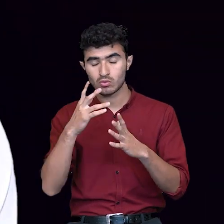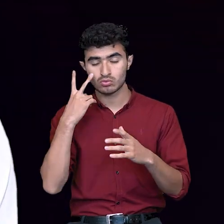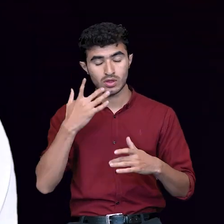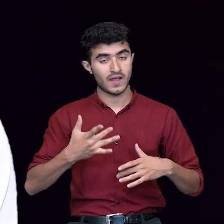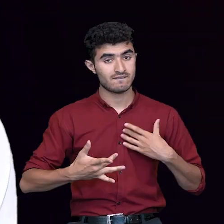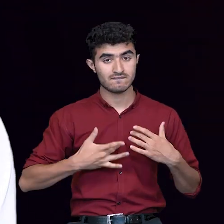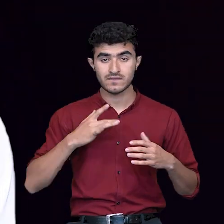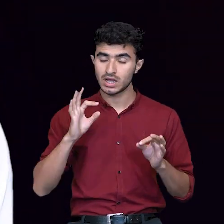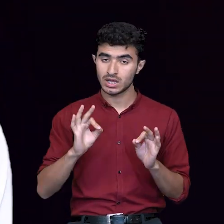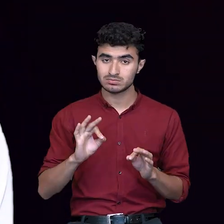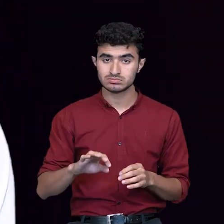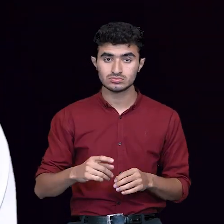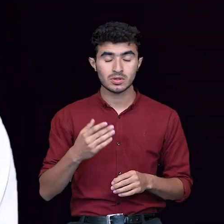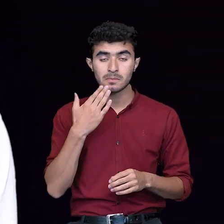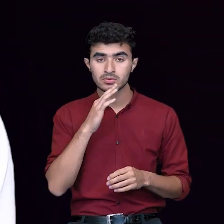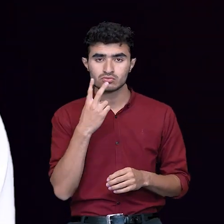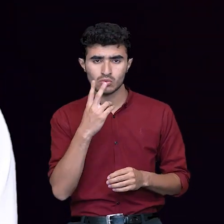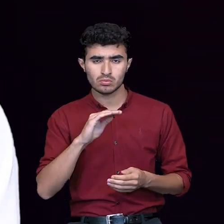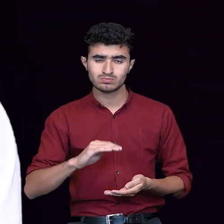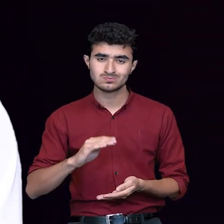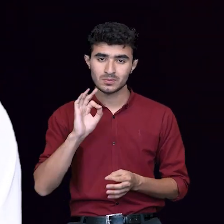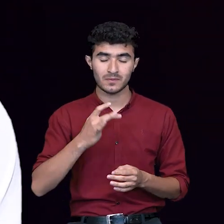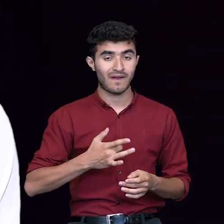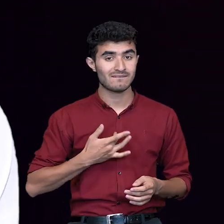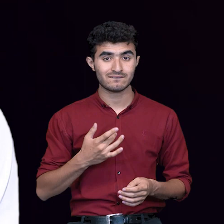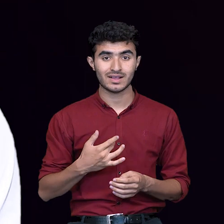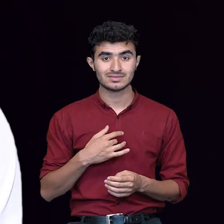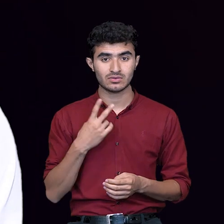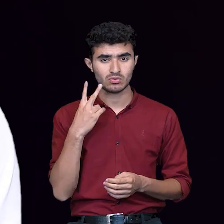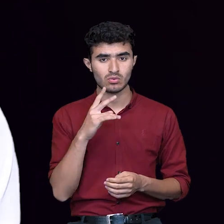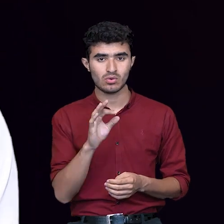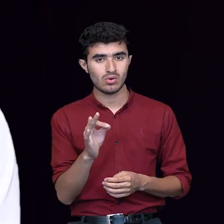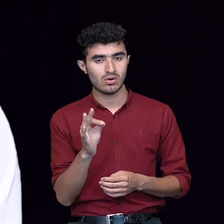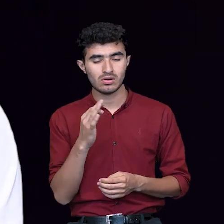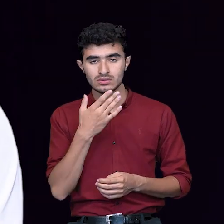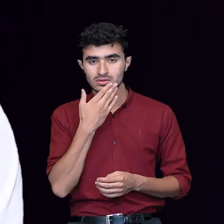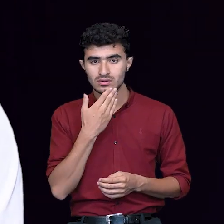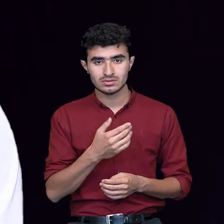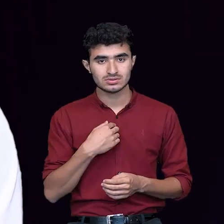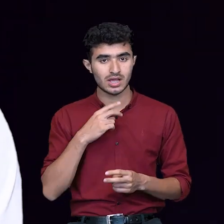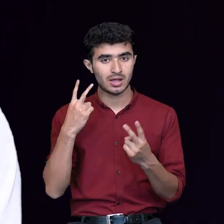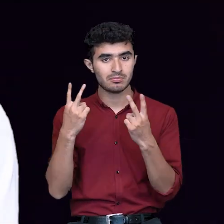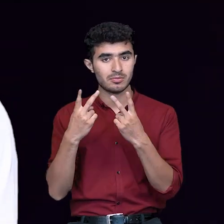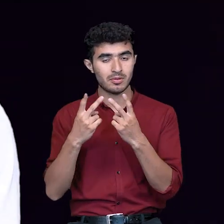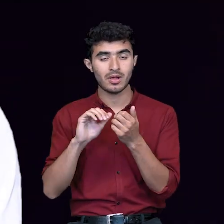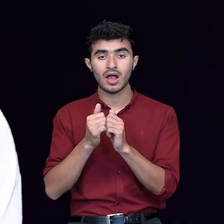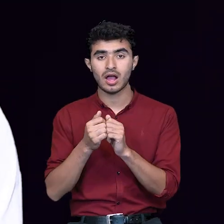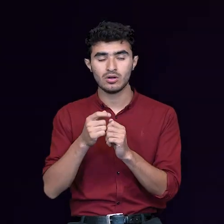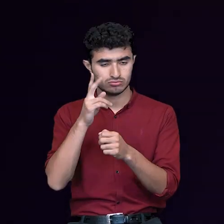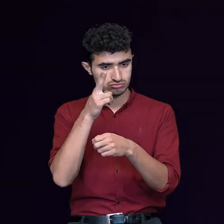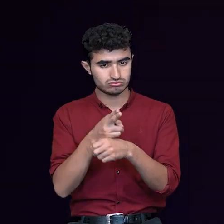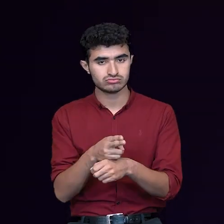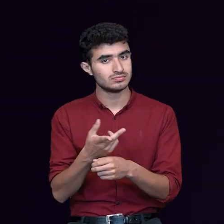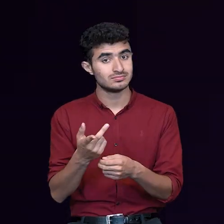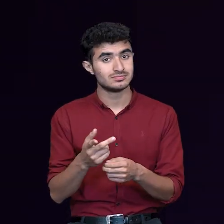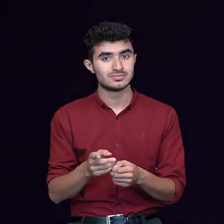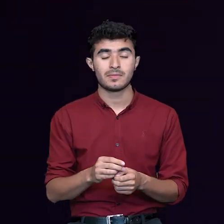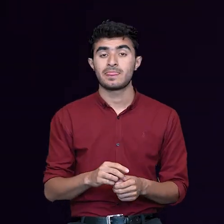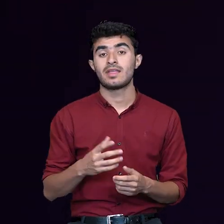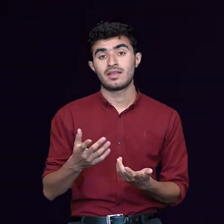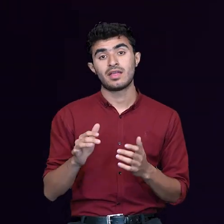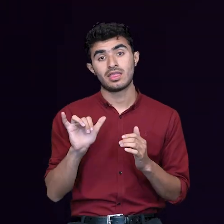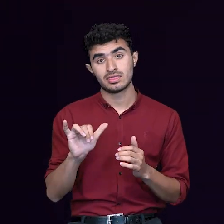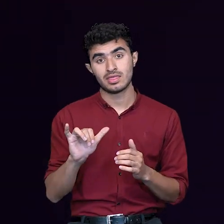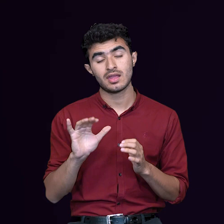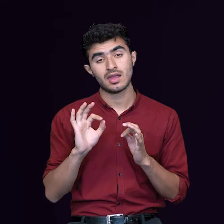one shot, but it was just like, so, like something I've been fascinated about since I've been a child, director or